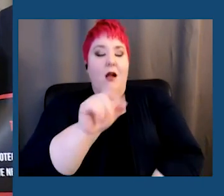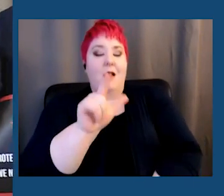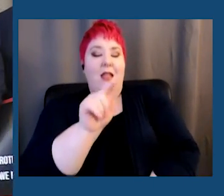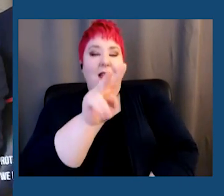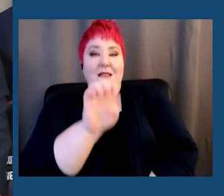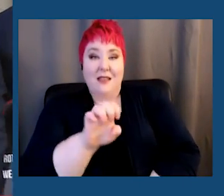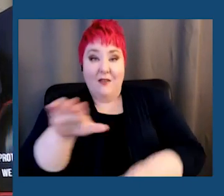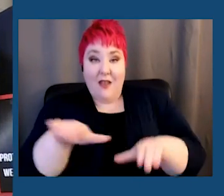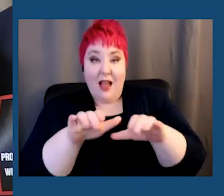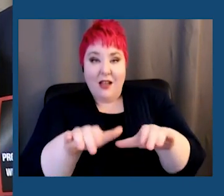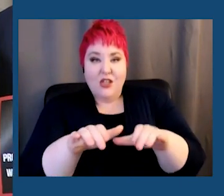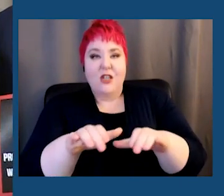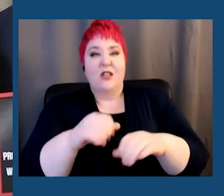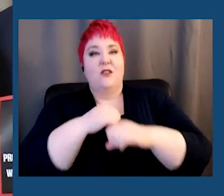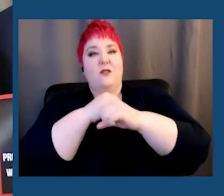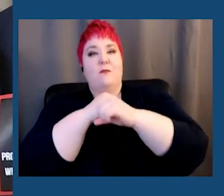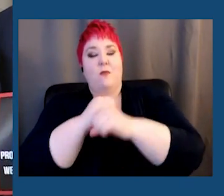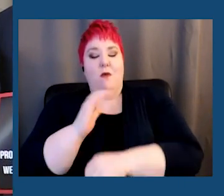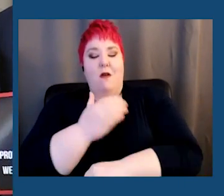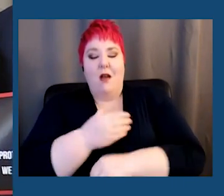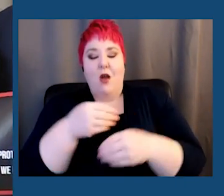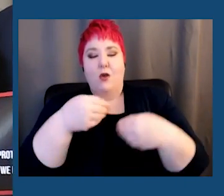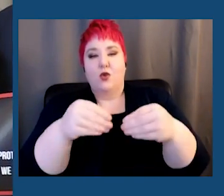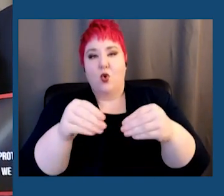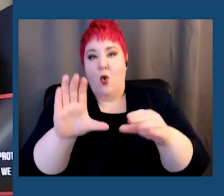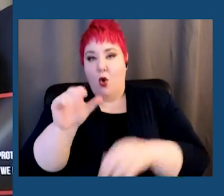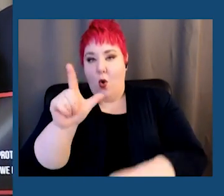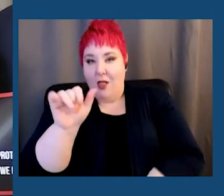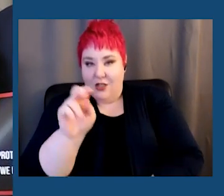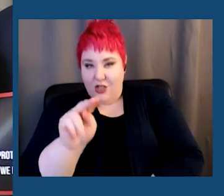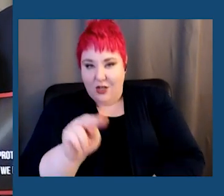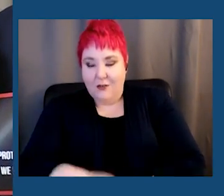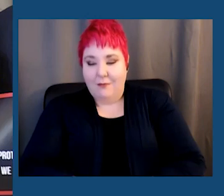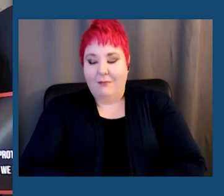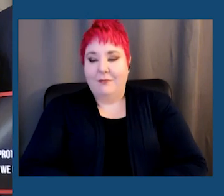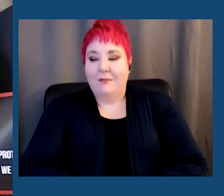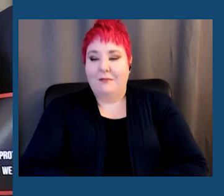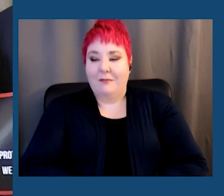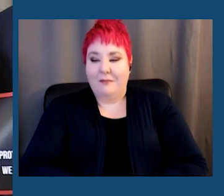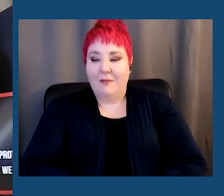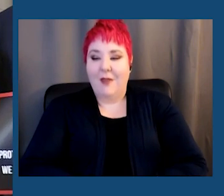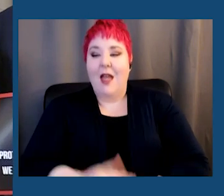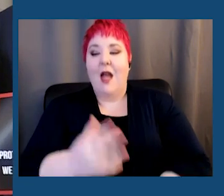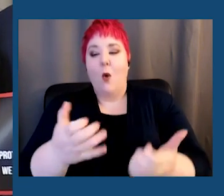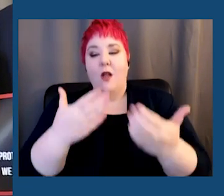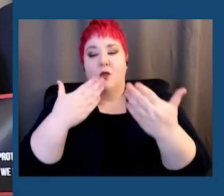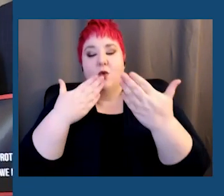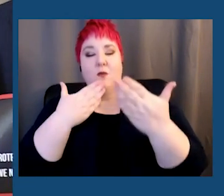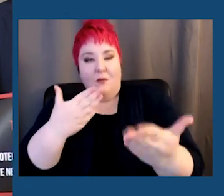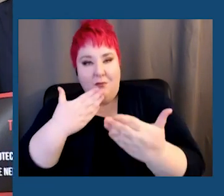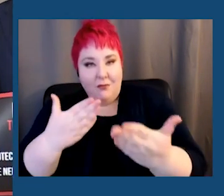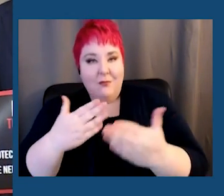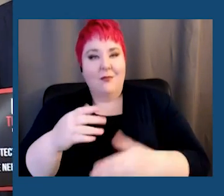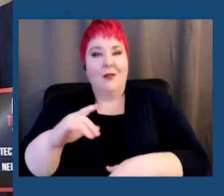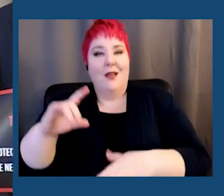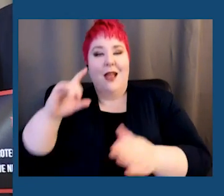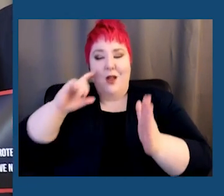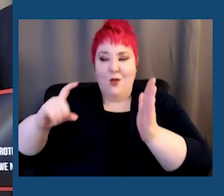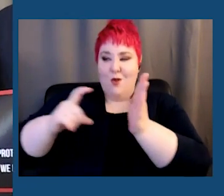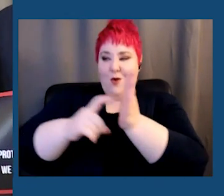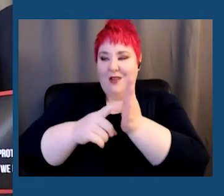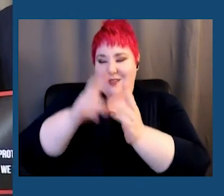historic coalition. I also want to appreciate and acknowledge the hard work of my colleague in the State Senator